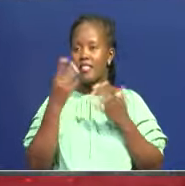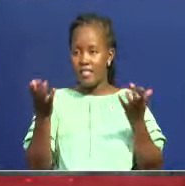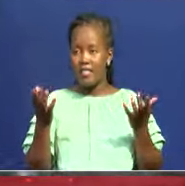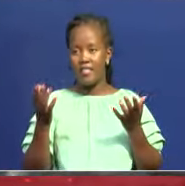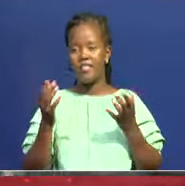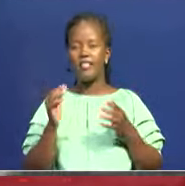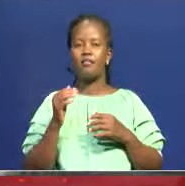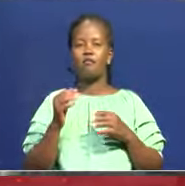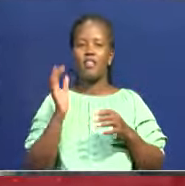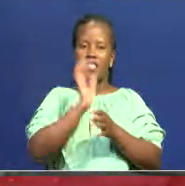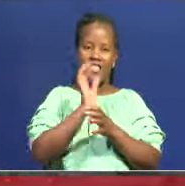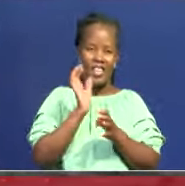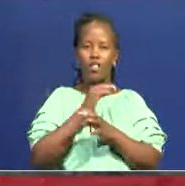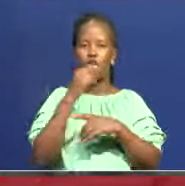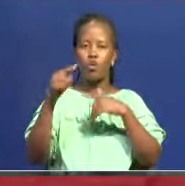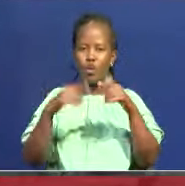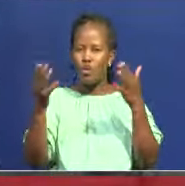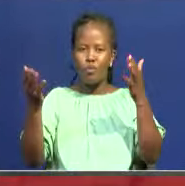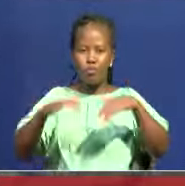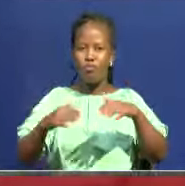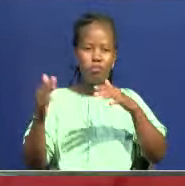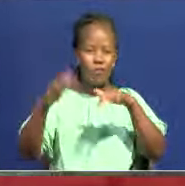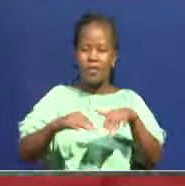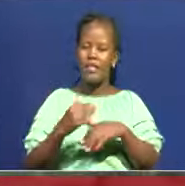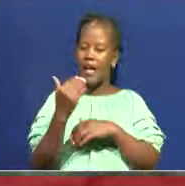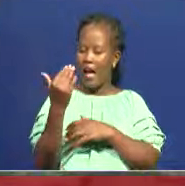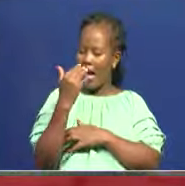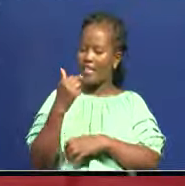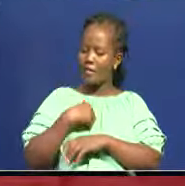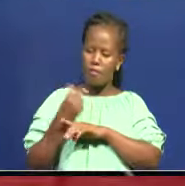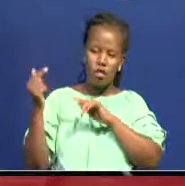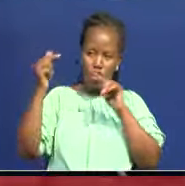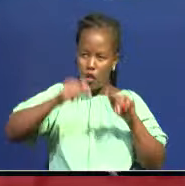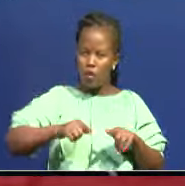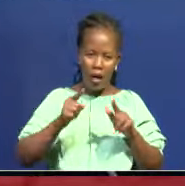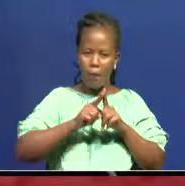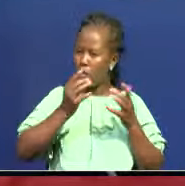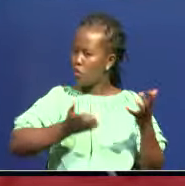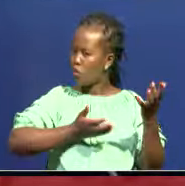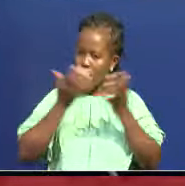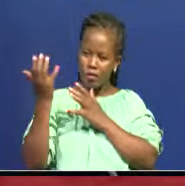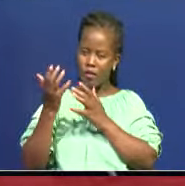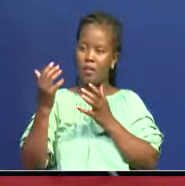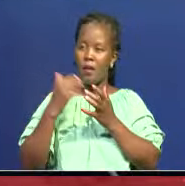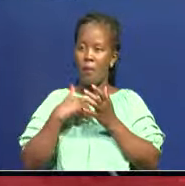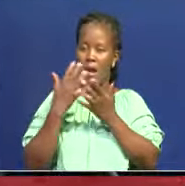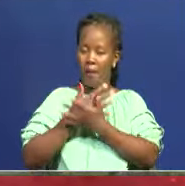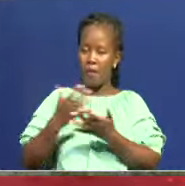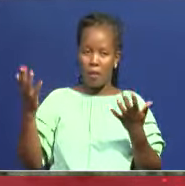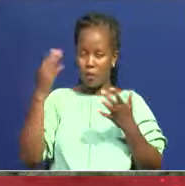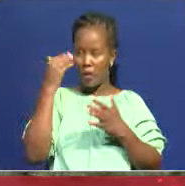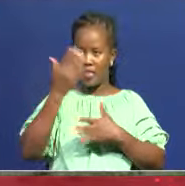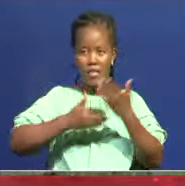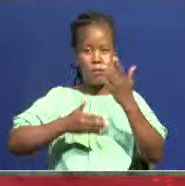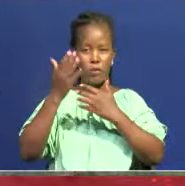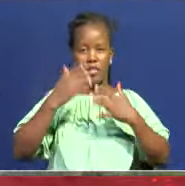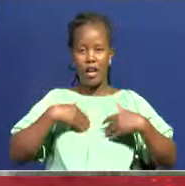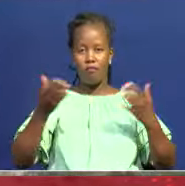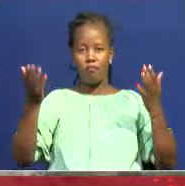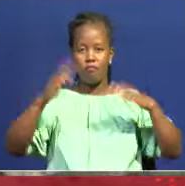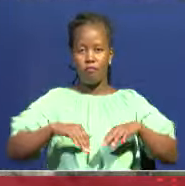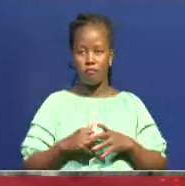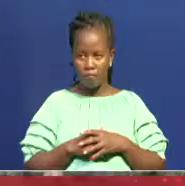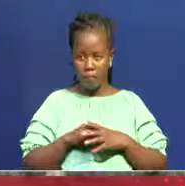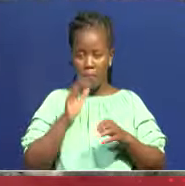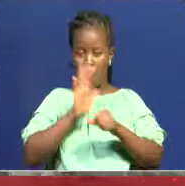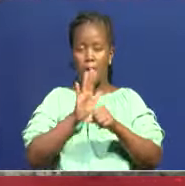under demolition. Come and carry your property because all the structure has been brought down. Property worth thousands of